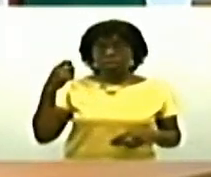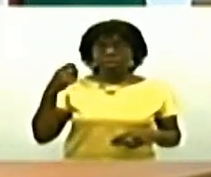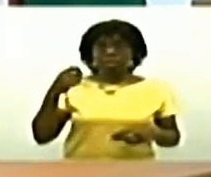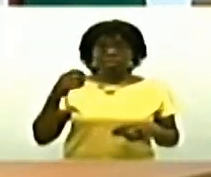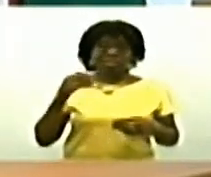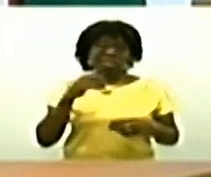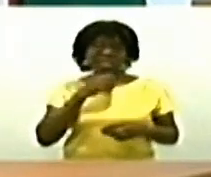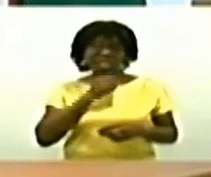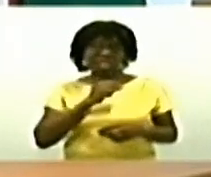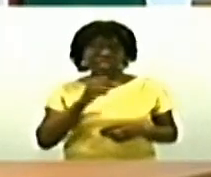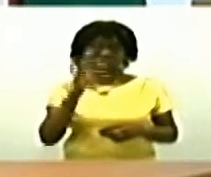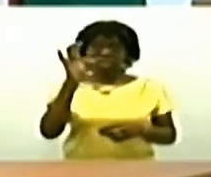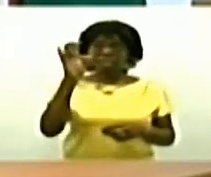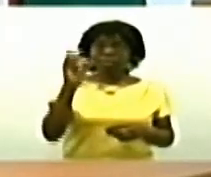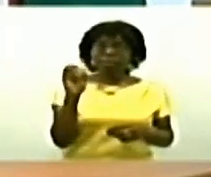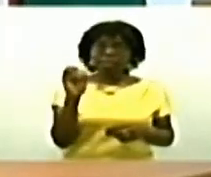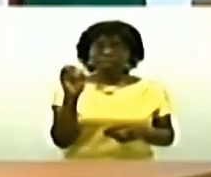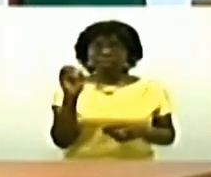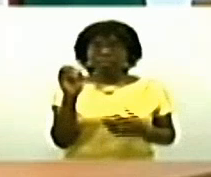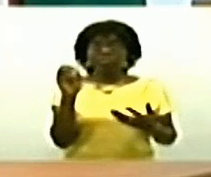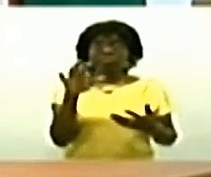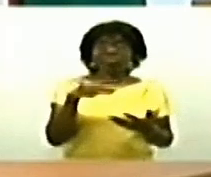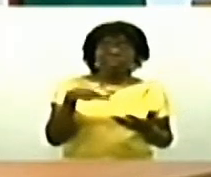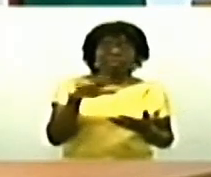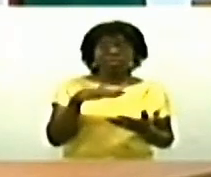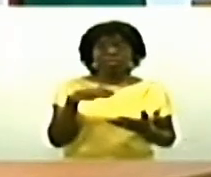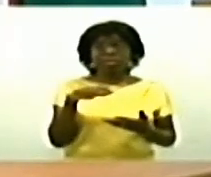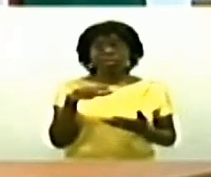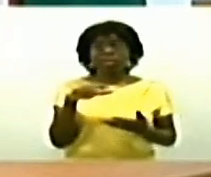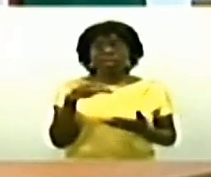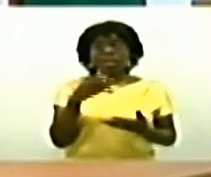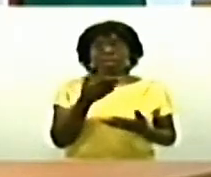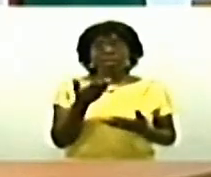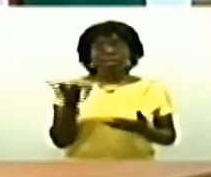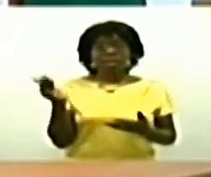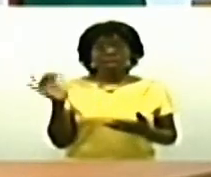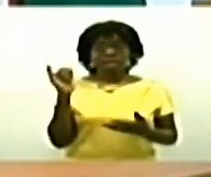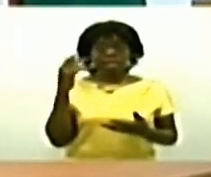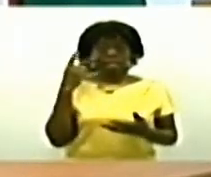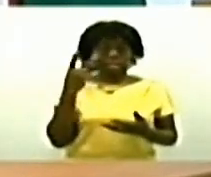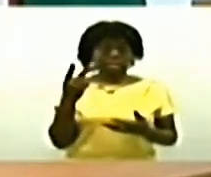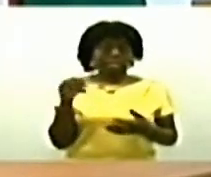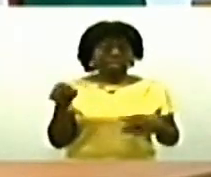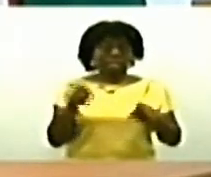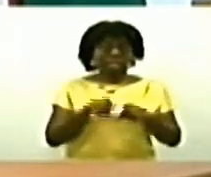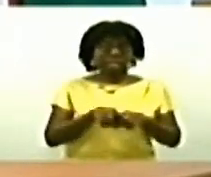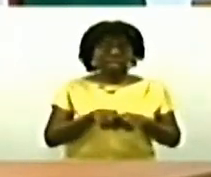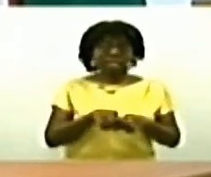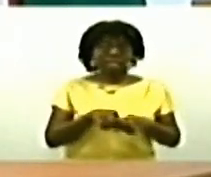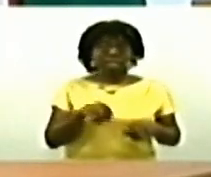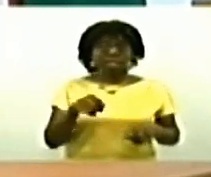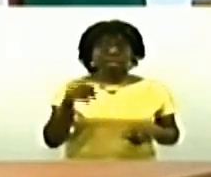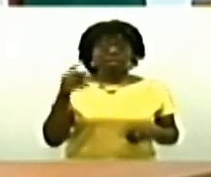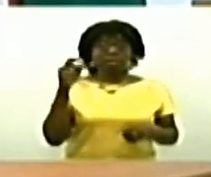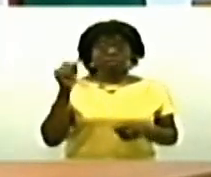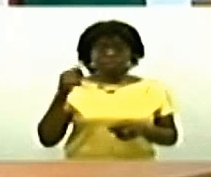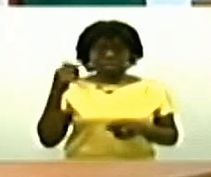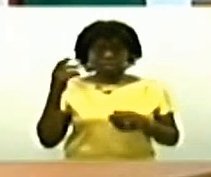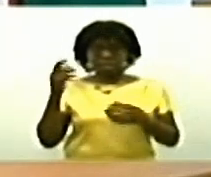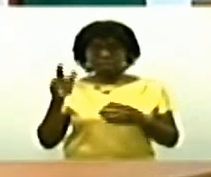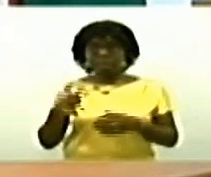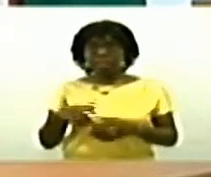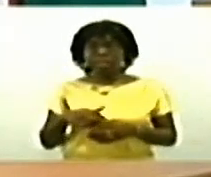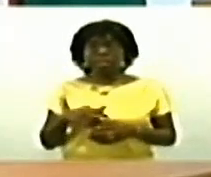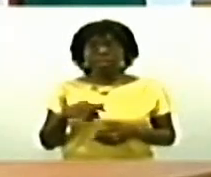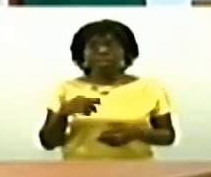is 70, I think it is, they see this really as a source of pensionable income. And